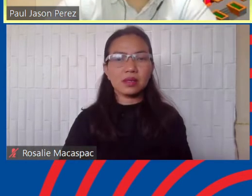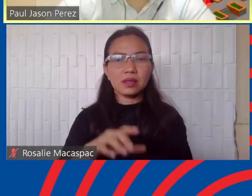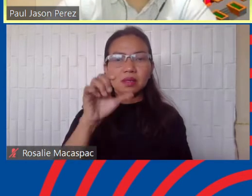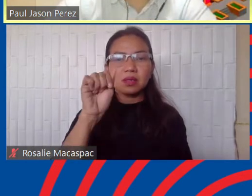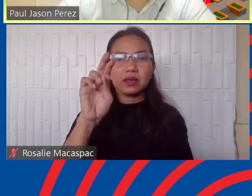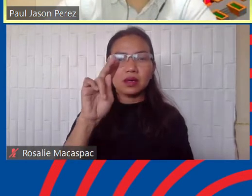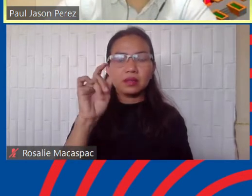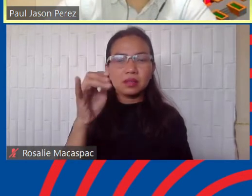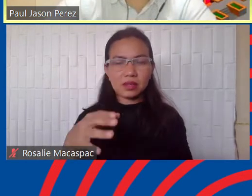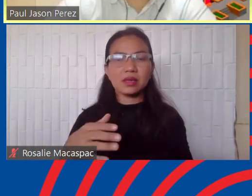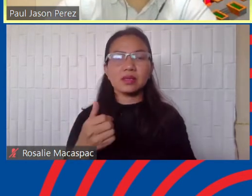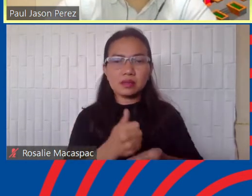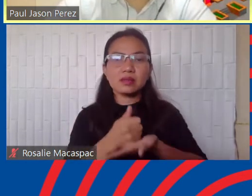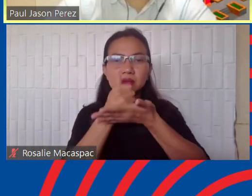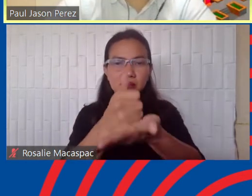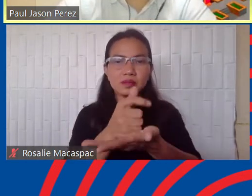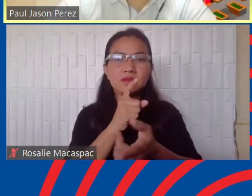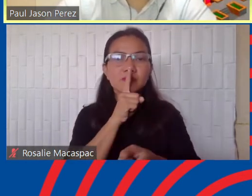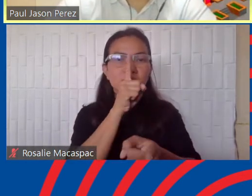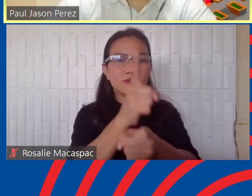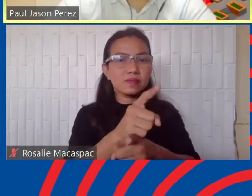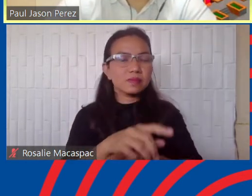helpful.